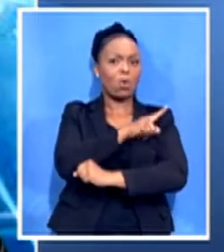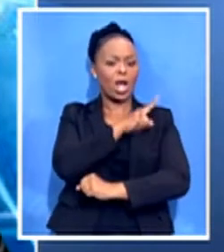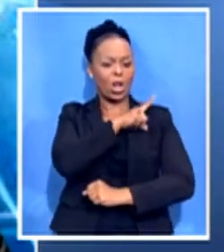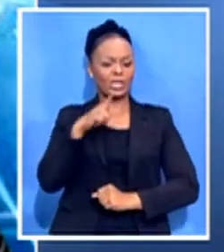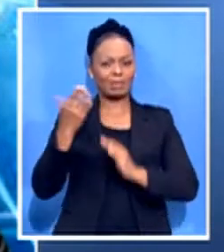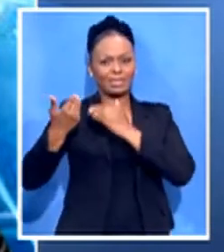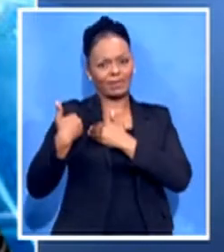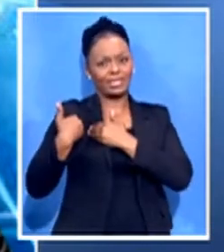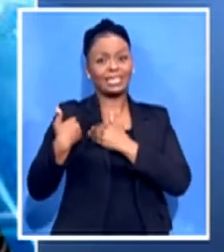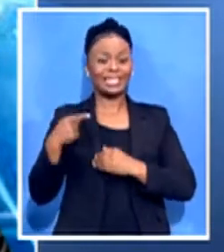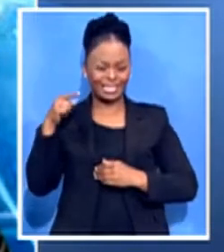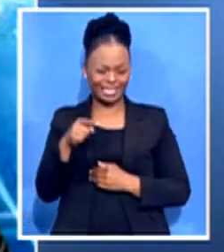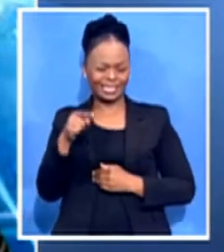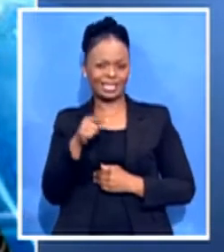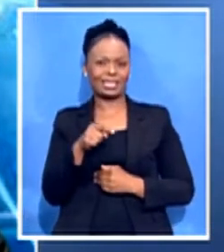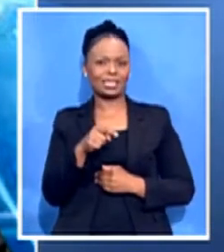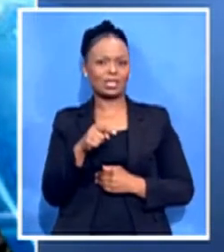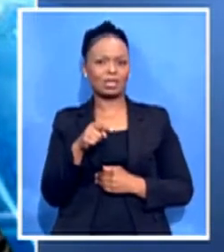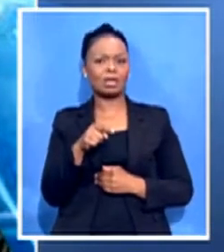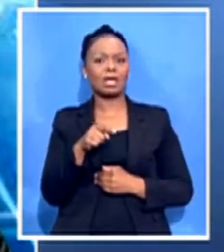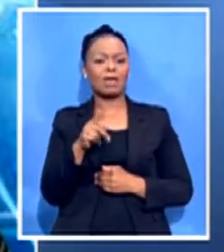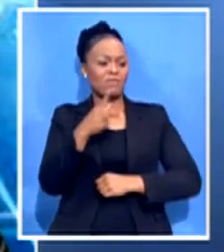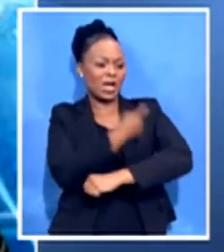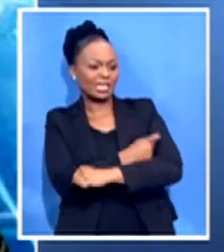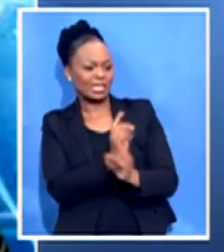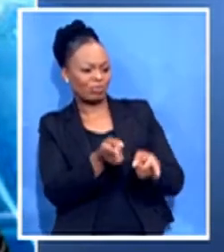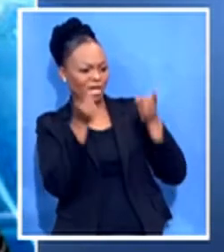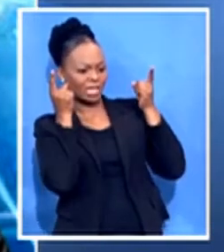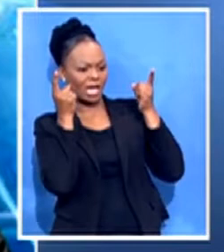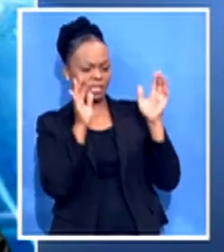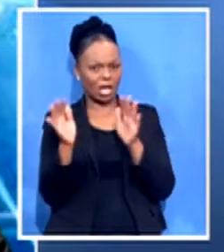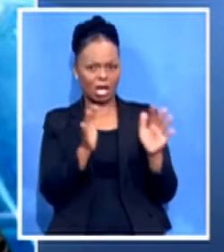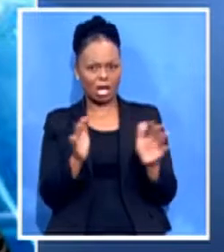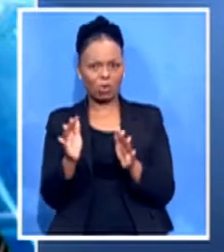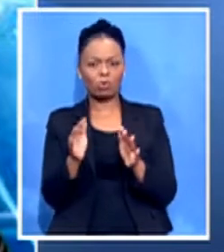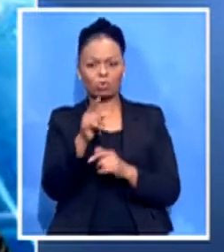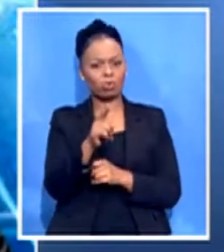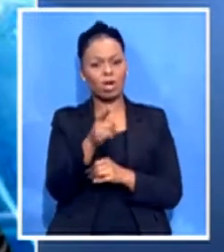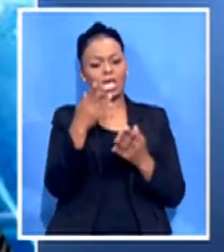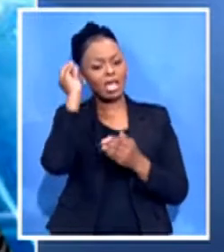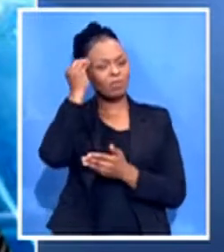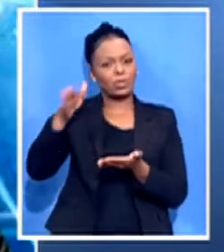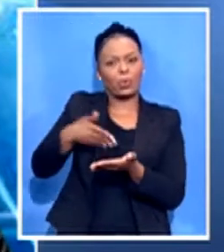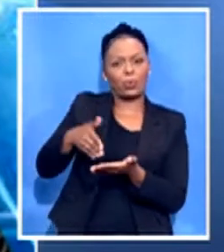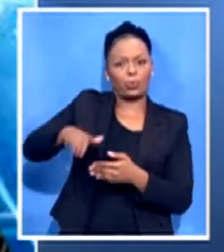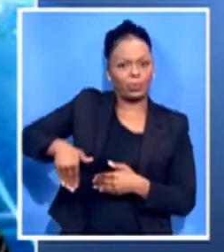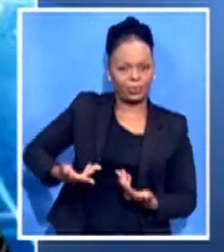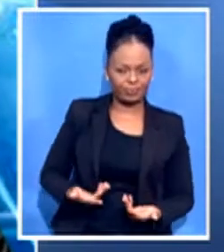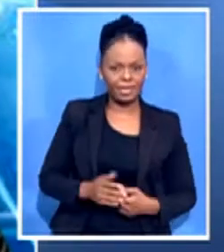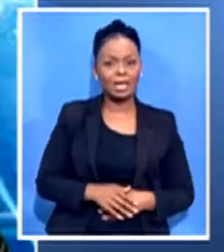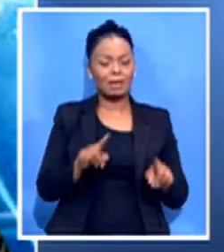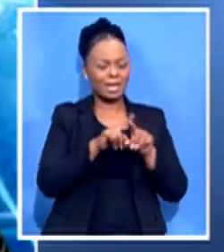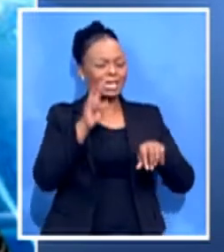is dangerous to the society. But that requires education and requires experts in the field